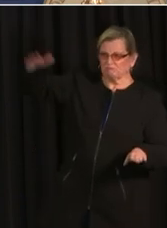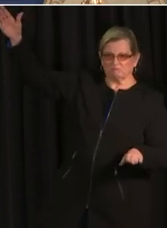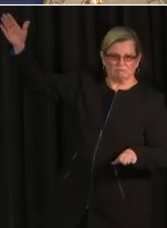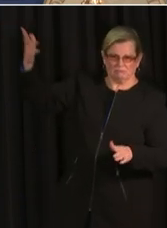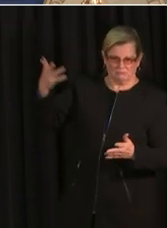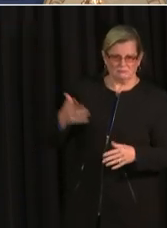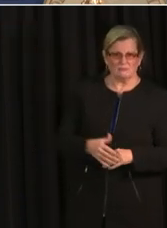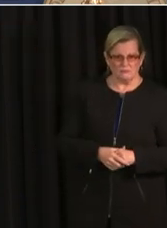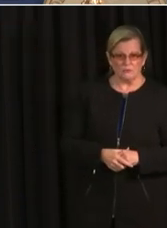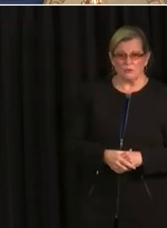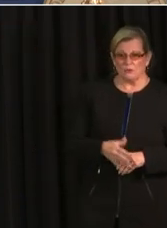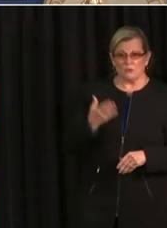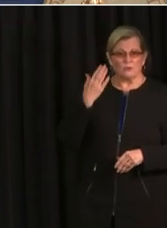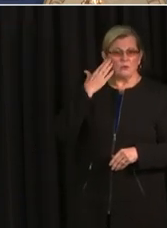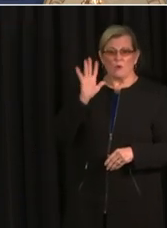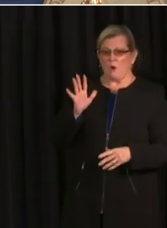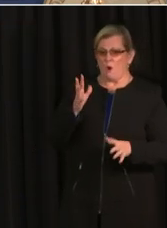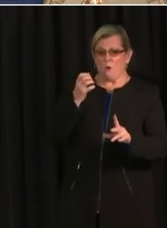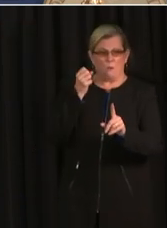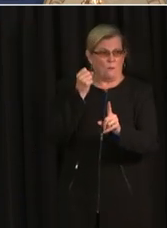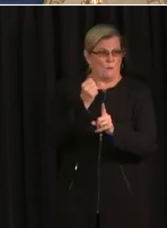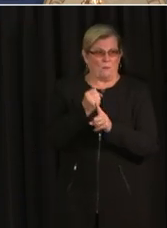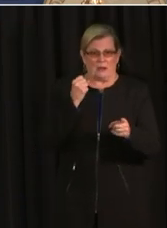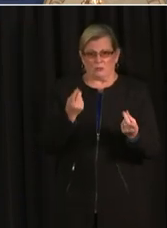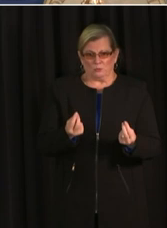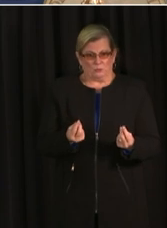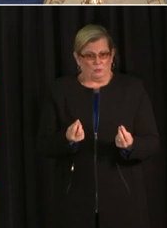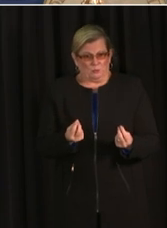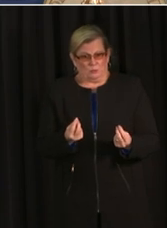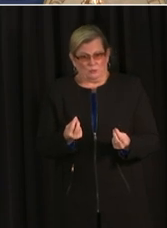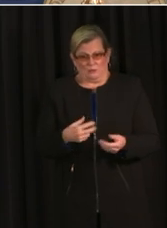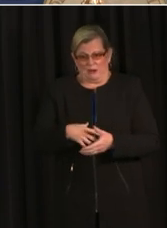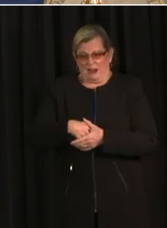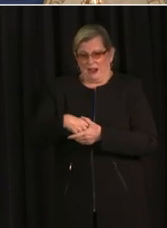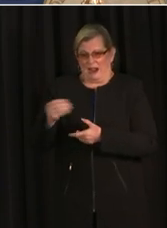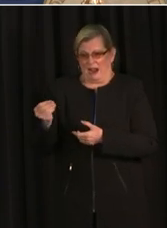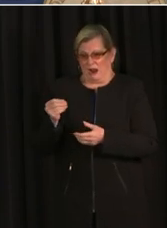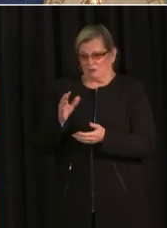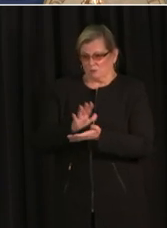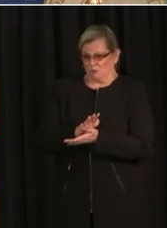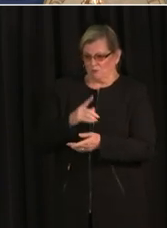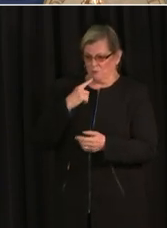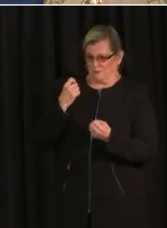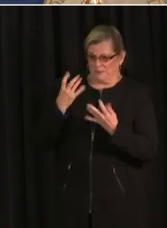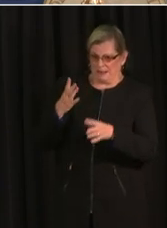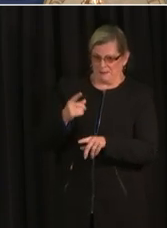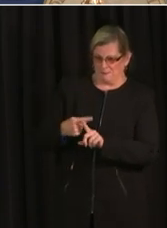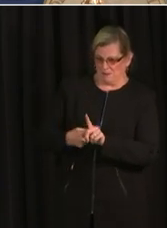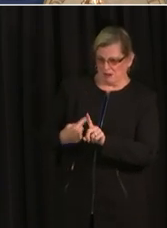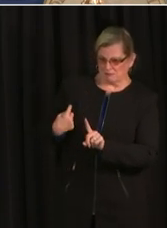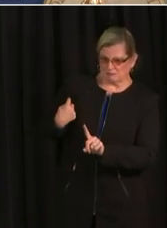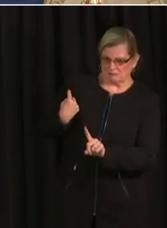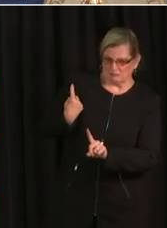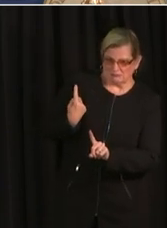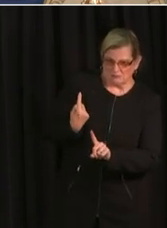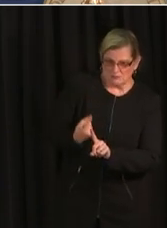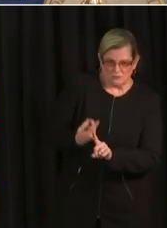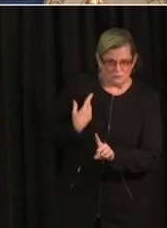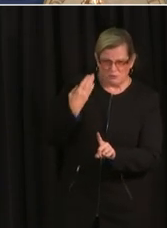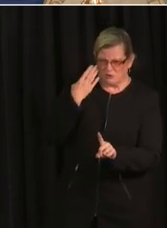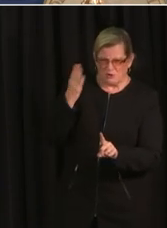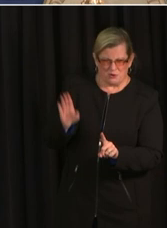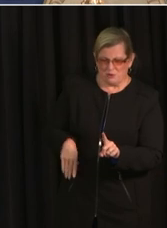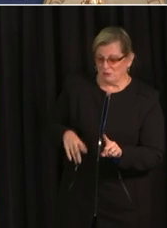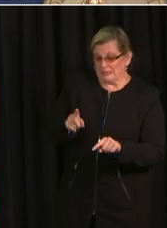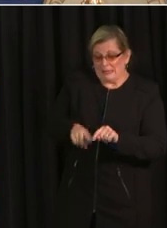don't know what impact being out of school for months is having on our children, but we know it can't be